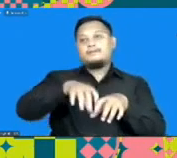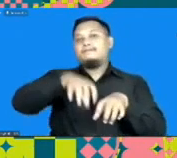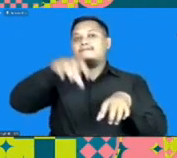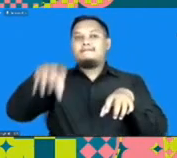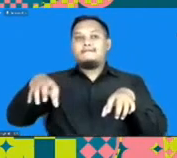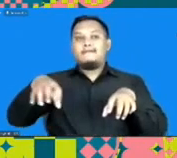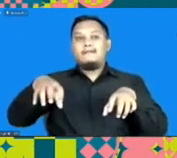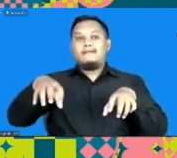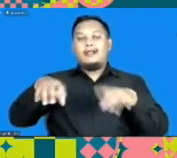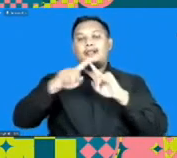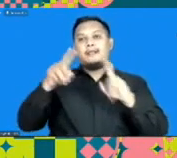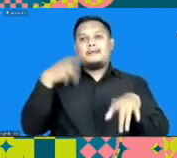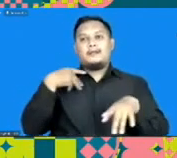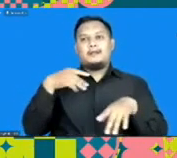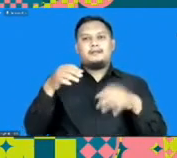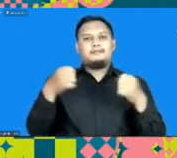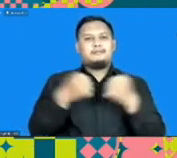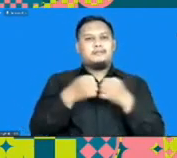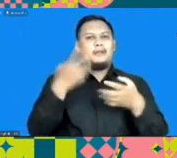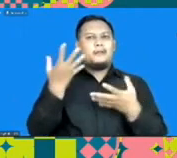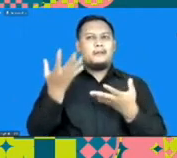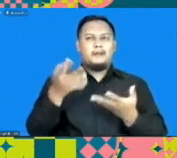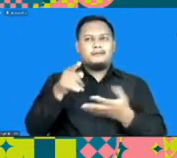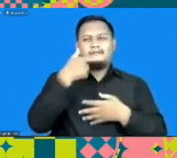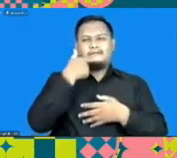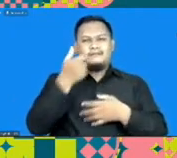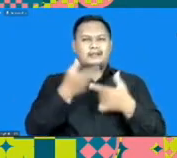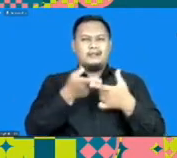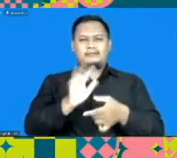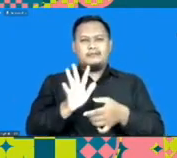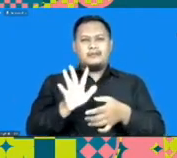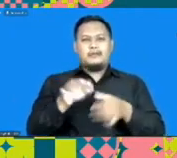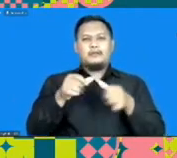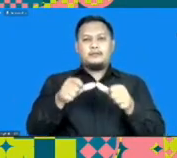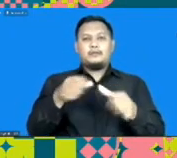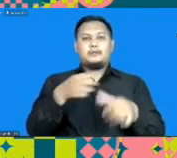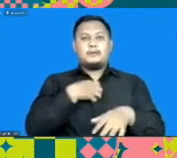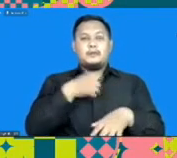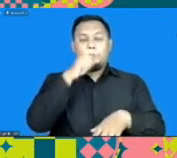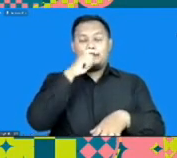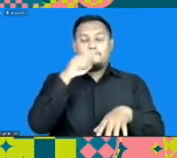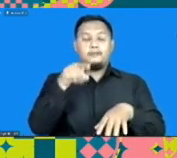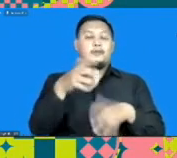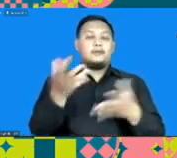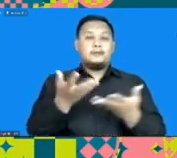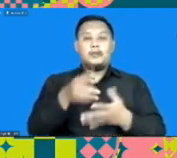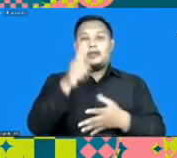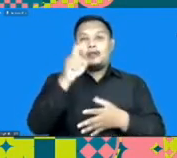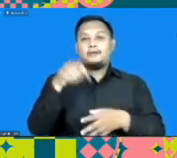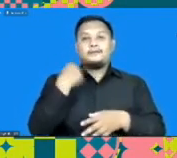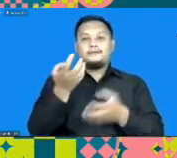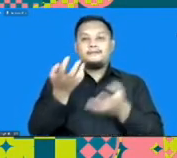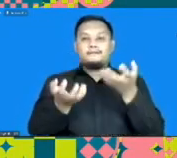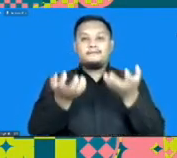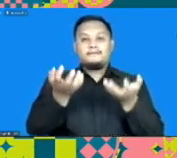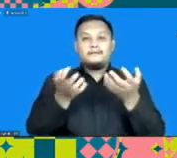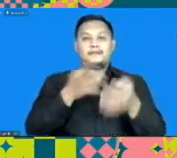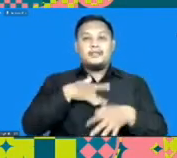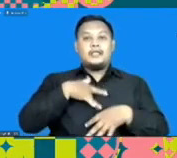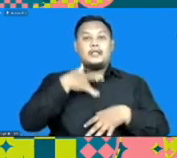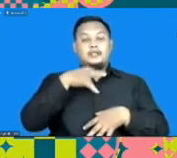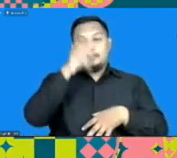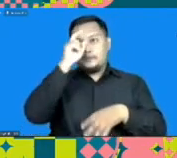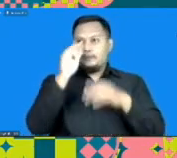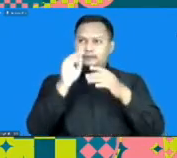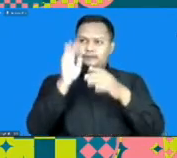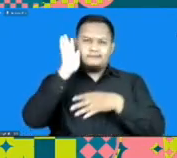thing. What do you think? I think we have to balance eventually, right? I think in the long run, for me, it's a must. Because